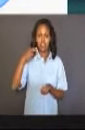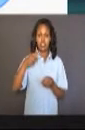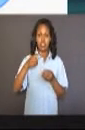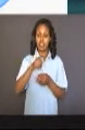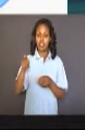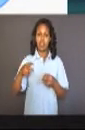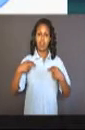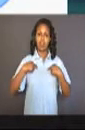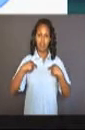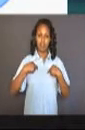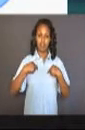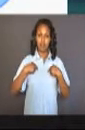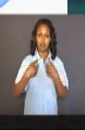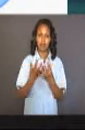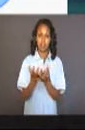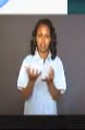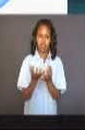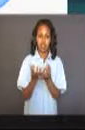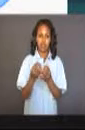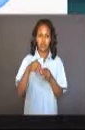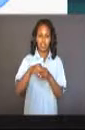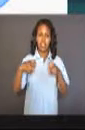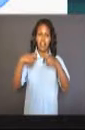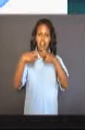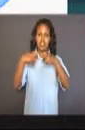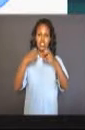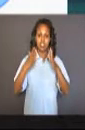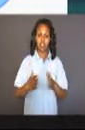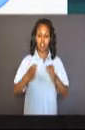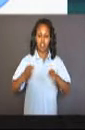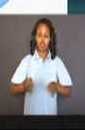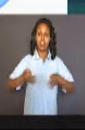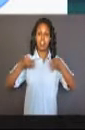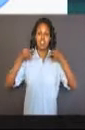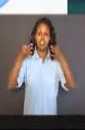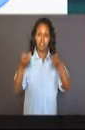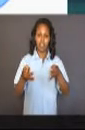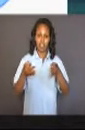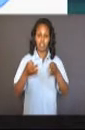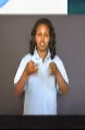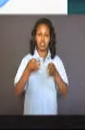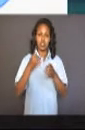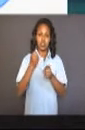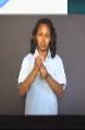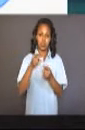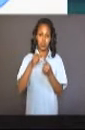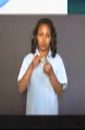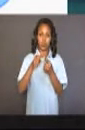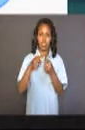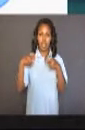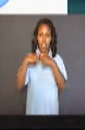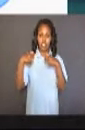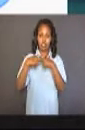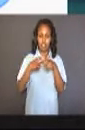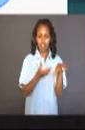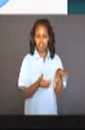have materials with electrical conductivity due to